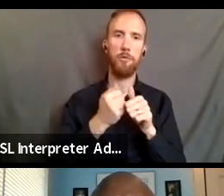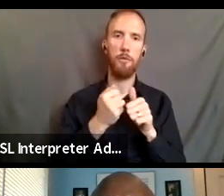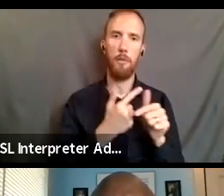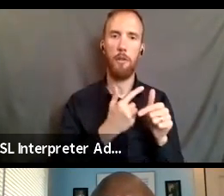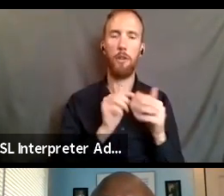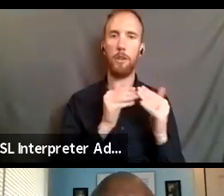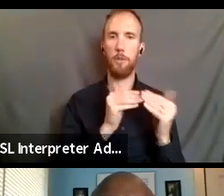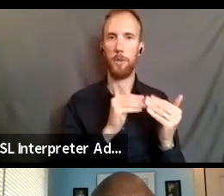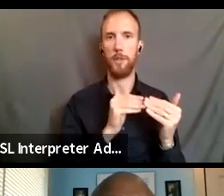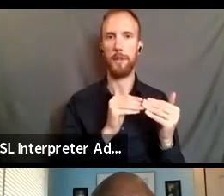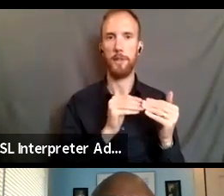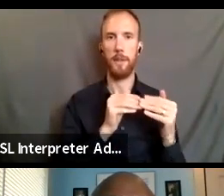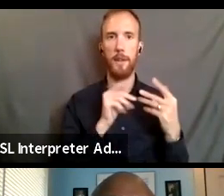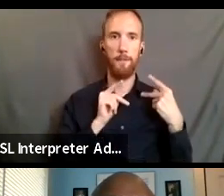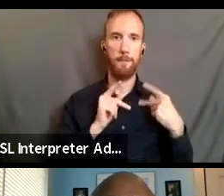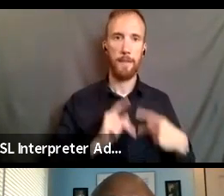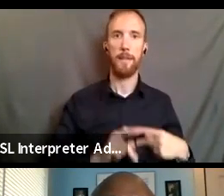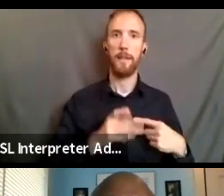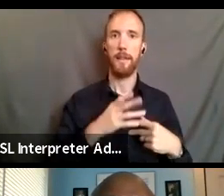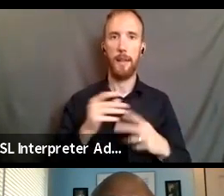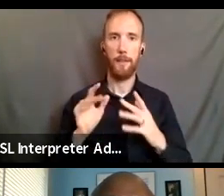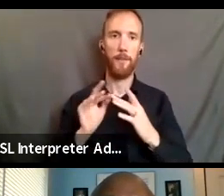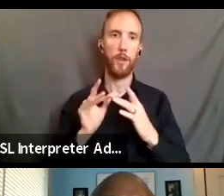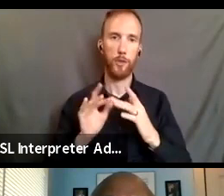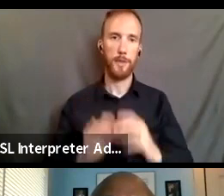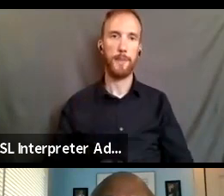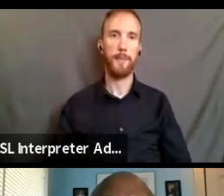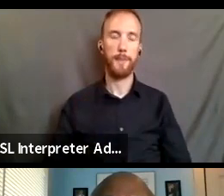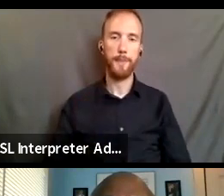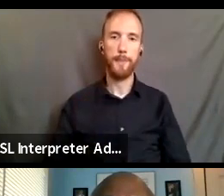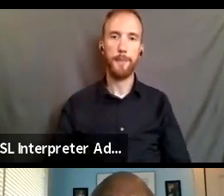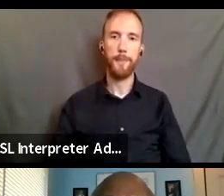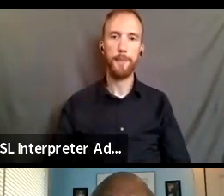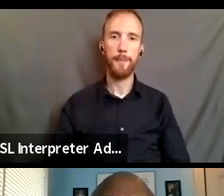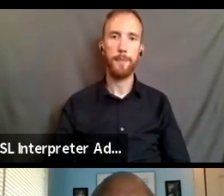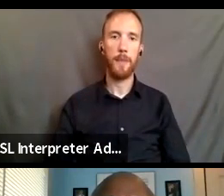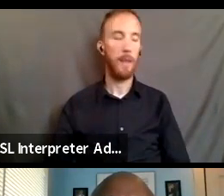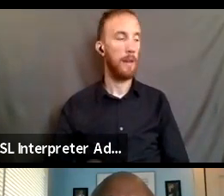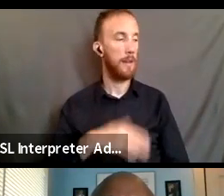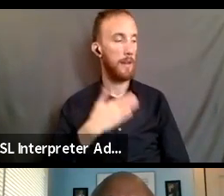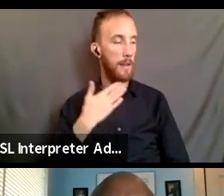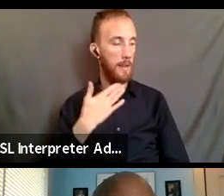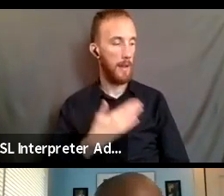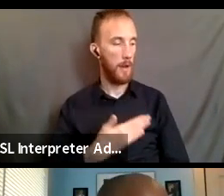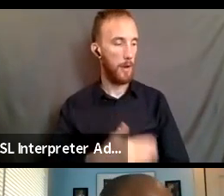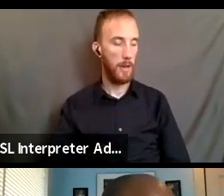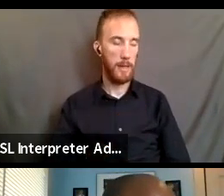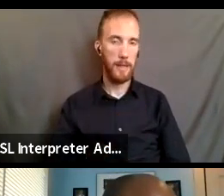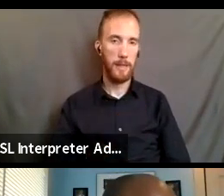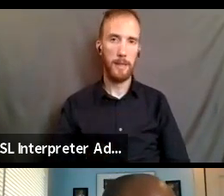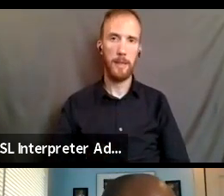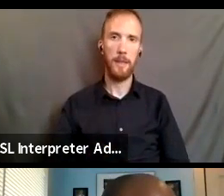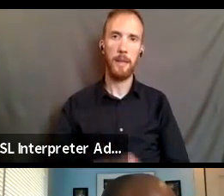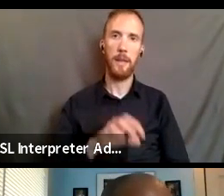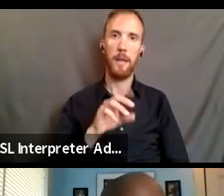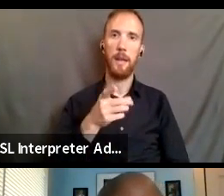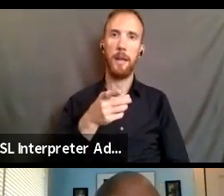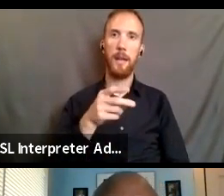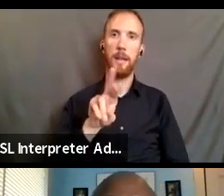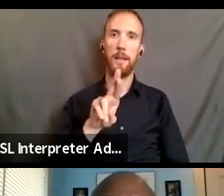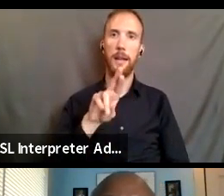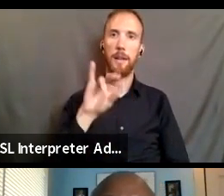just virtually thank you uh dr jackson